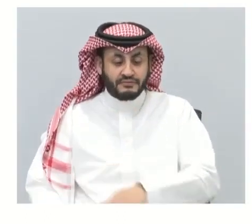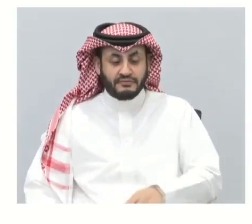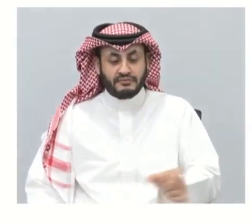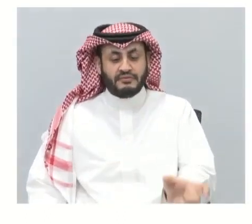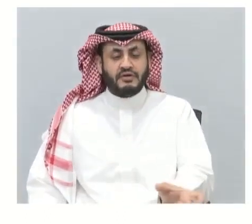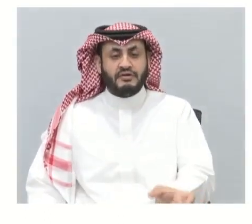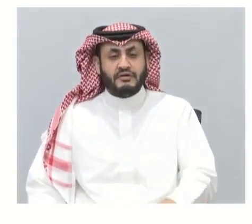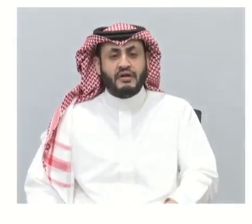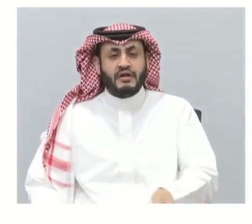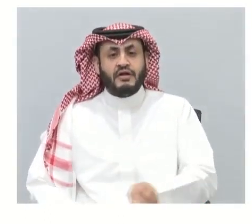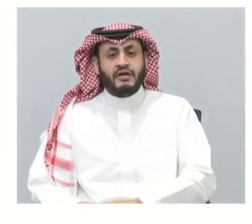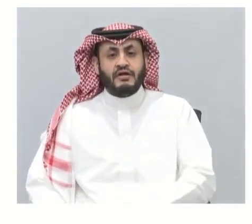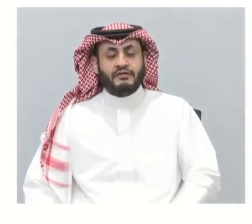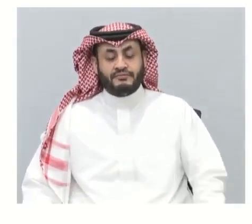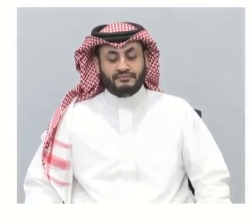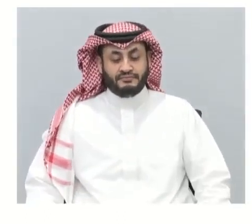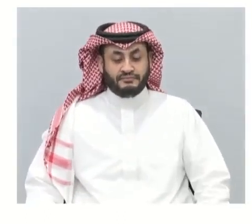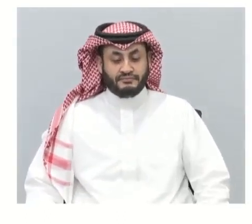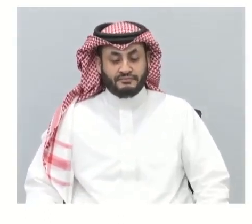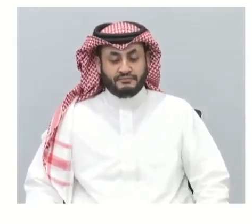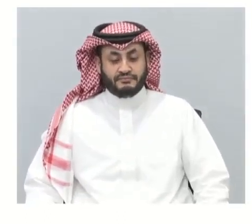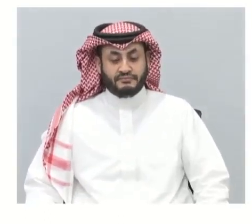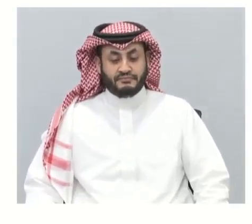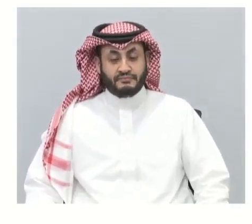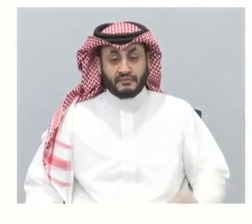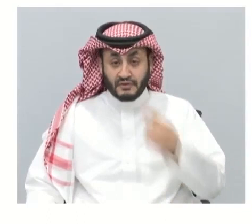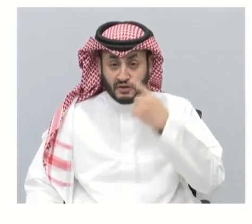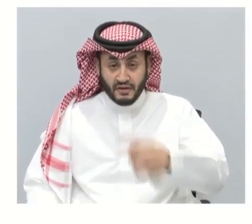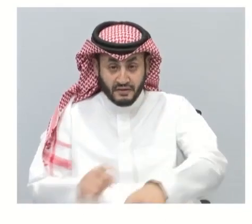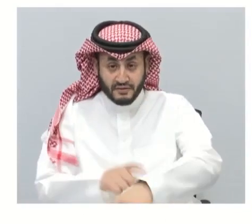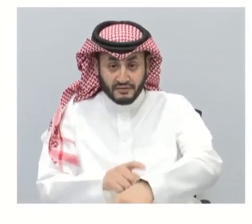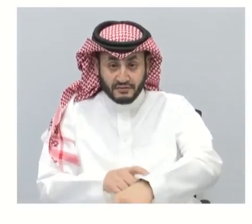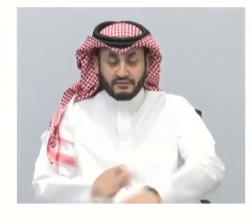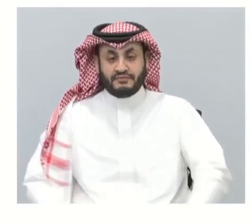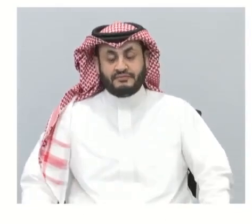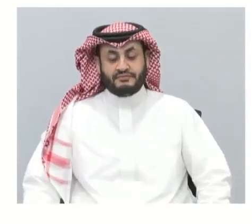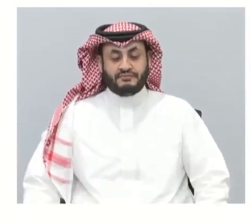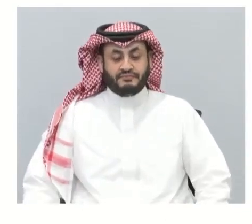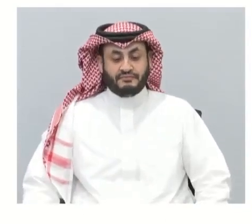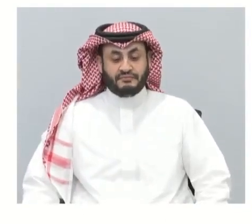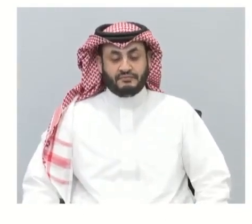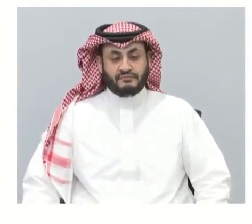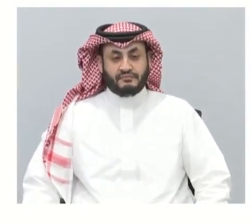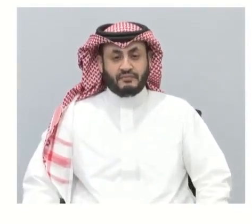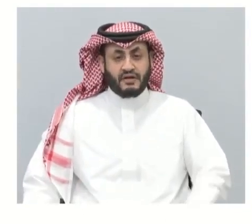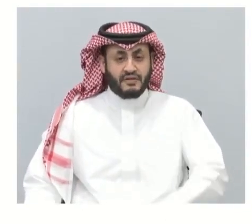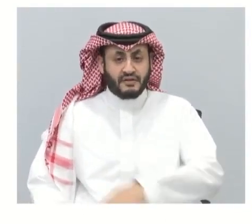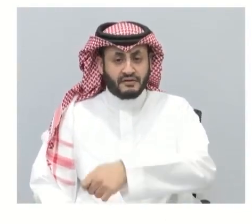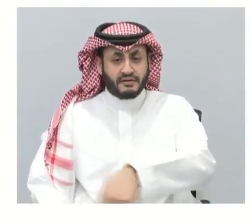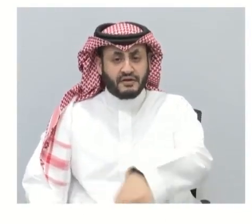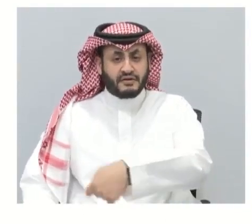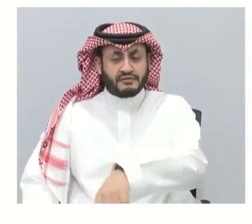eating chocolate all day. All day, the time in here. One more. She's cleaning the